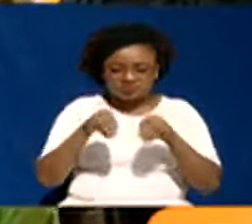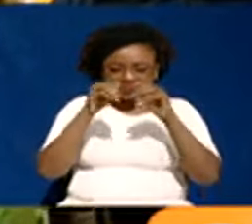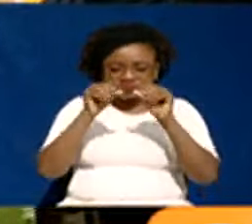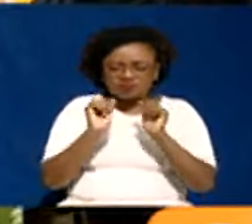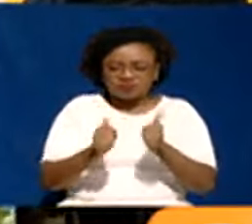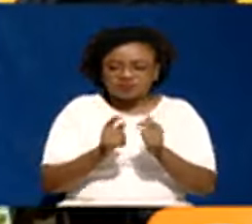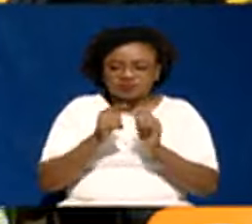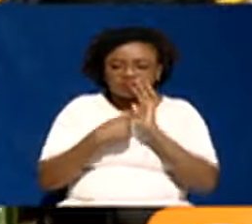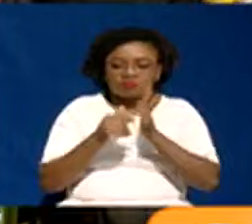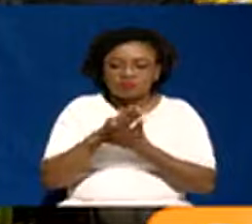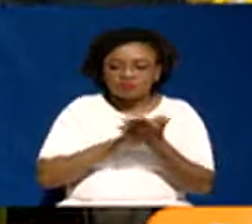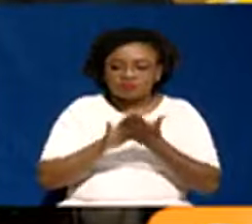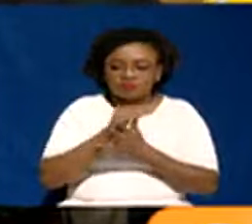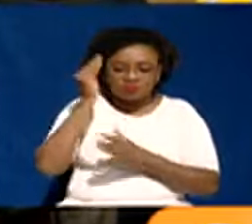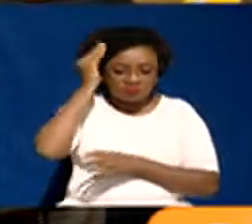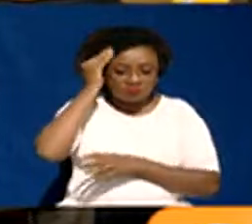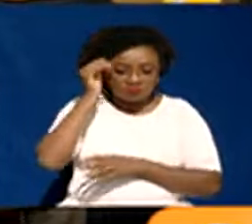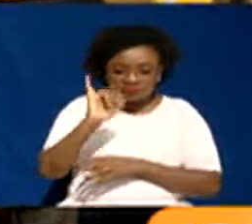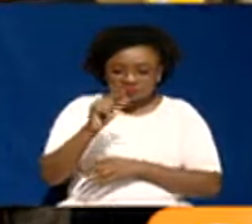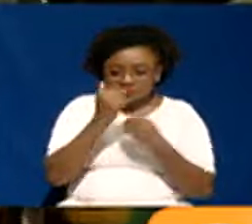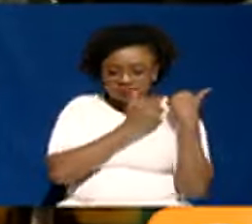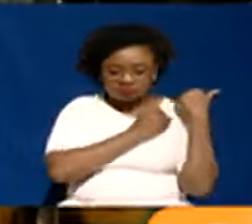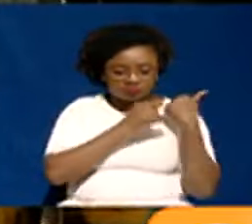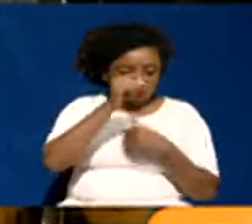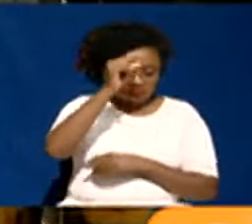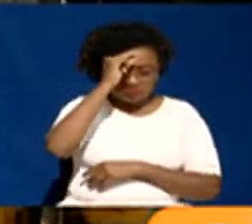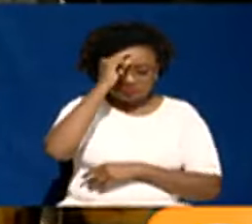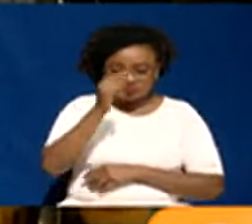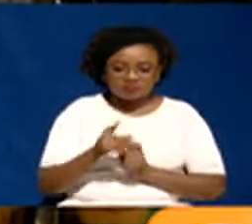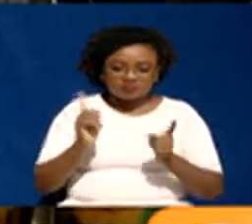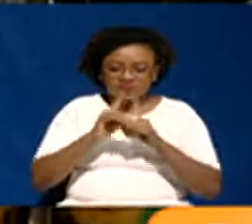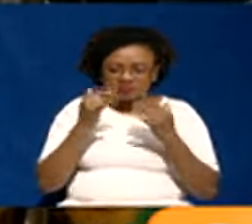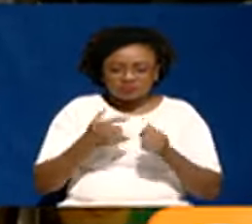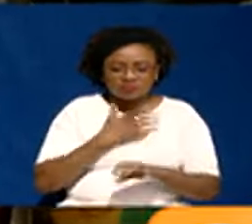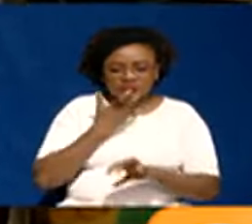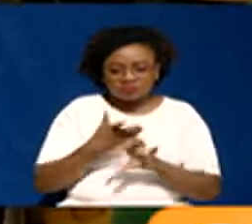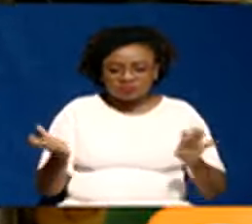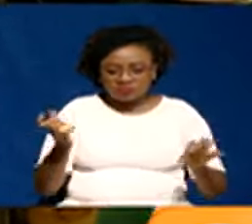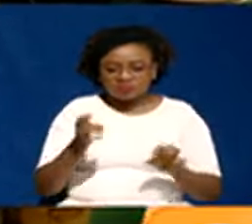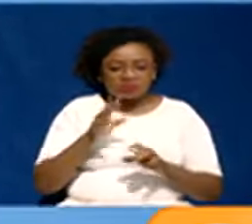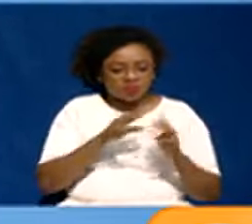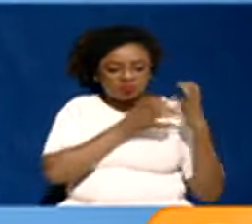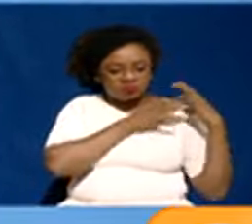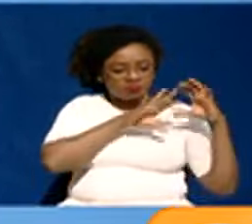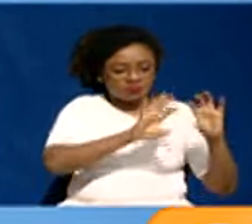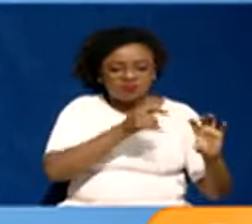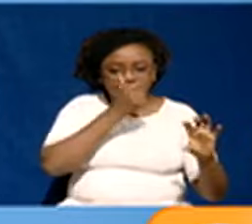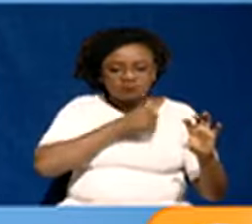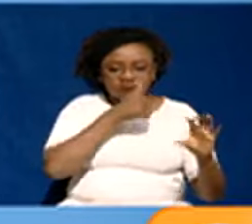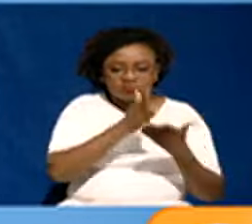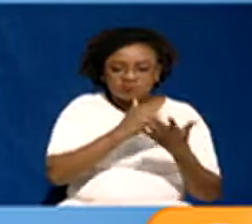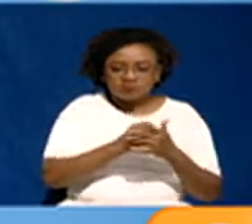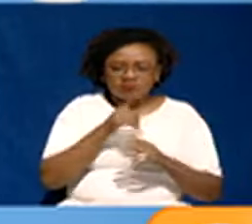provision of basic education, a government responsibility, appears to have been largely left to the private sector. The man in charge